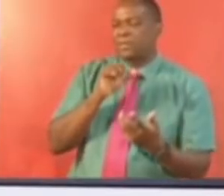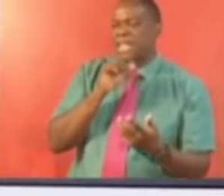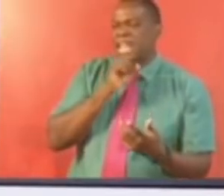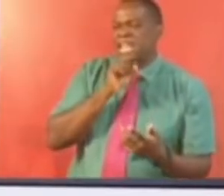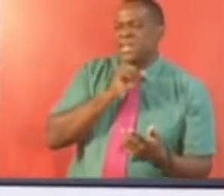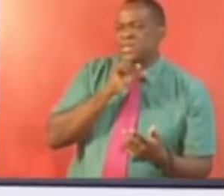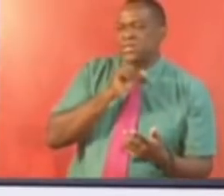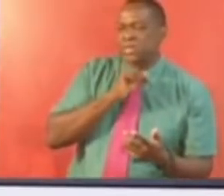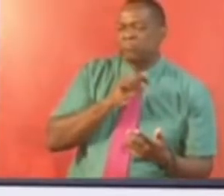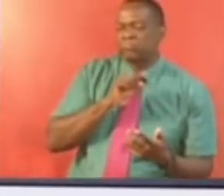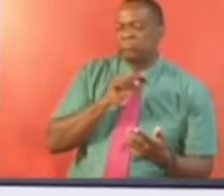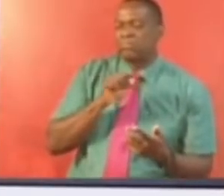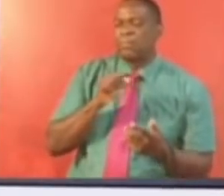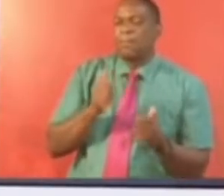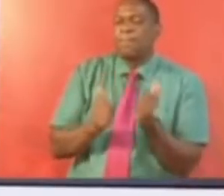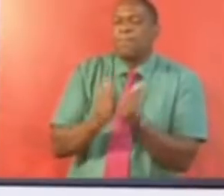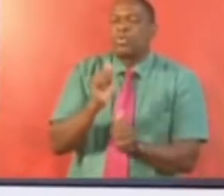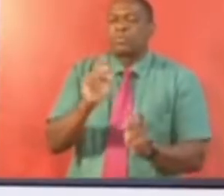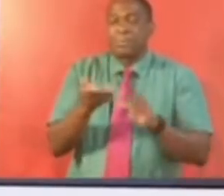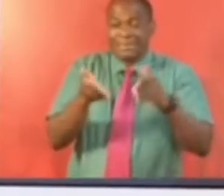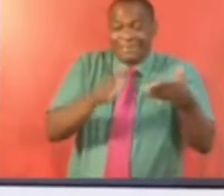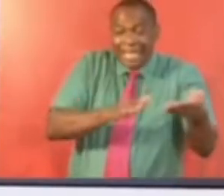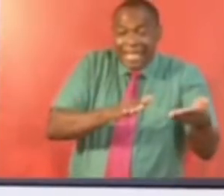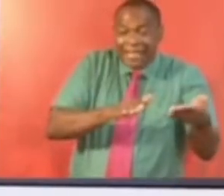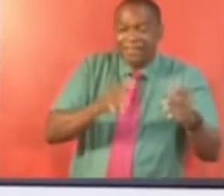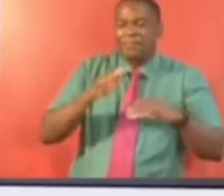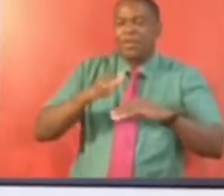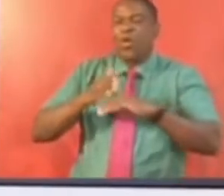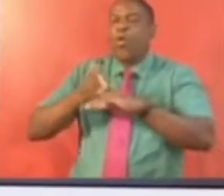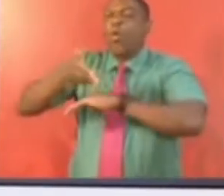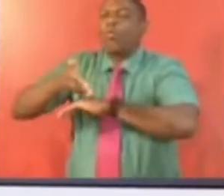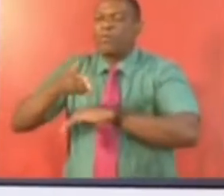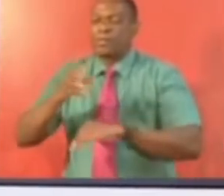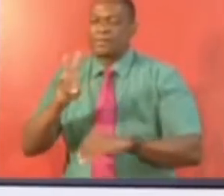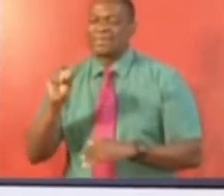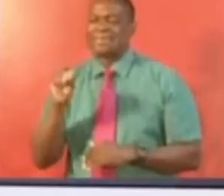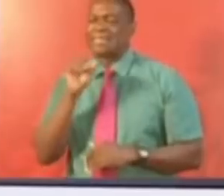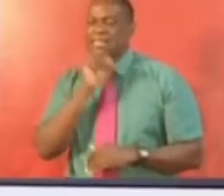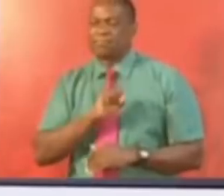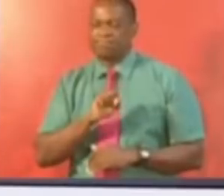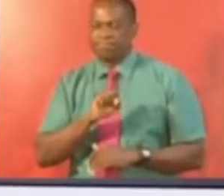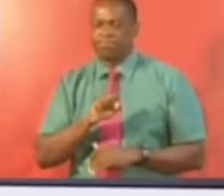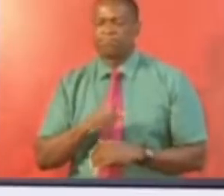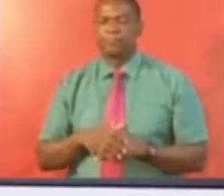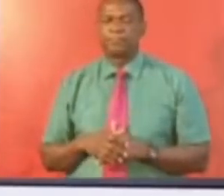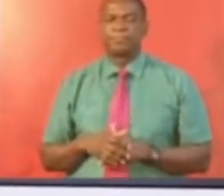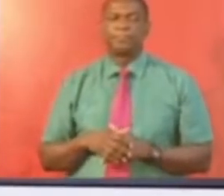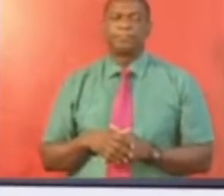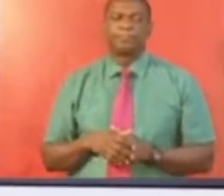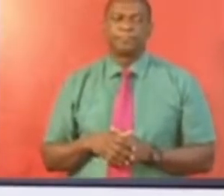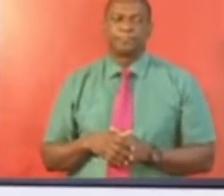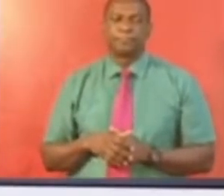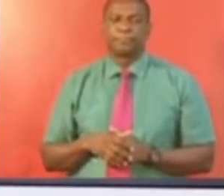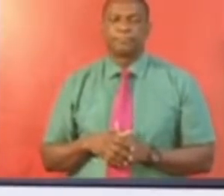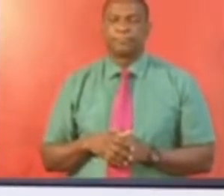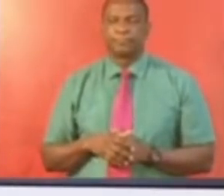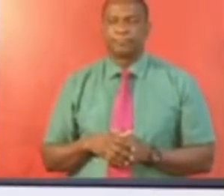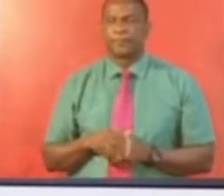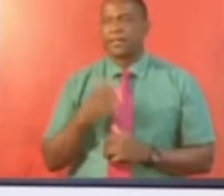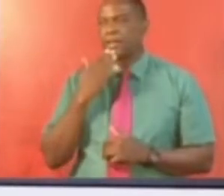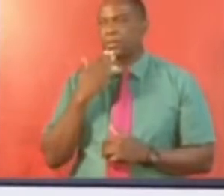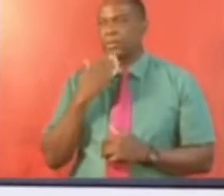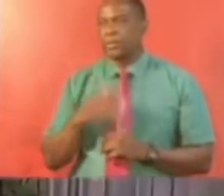60. The majority of deaths occurring in persons over 60, a lot of them occurring over 70 and 80 as well. So thank you,